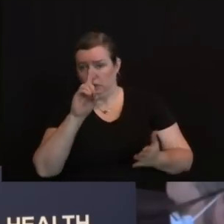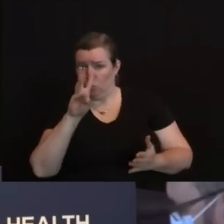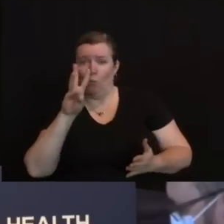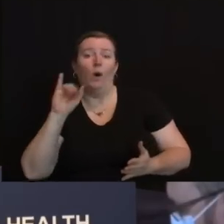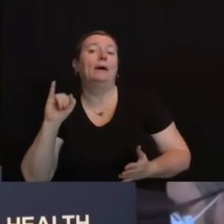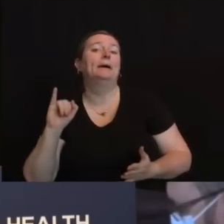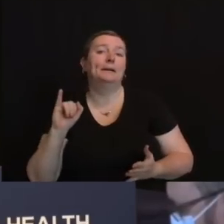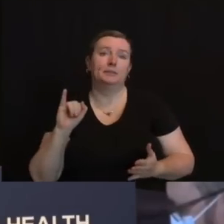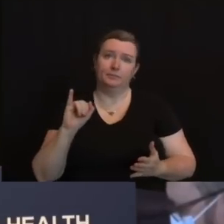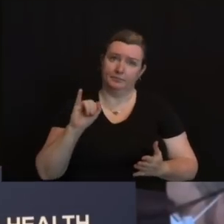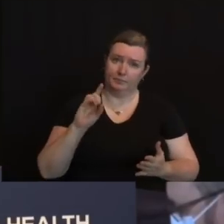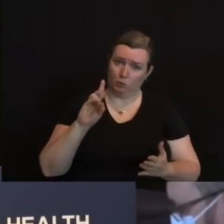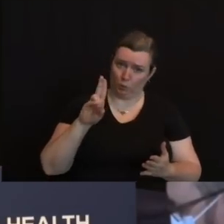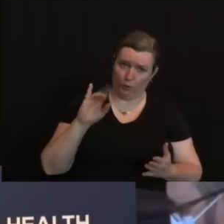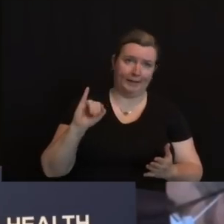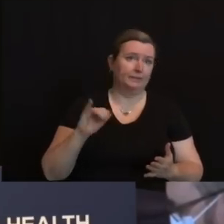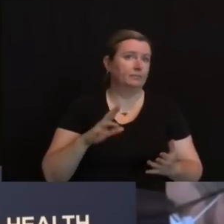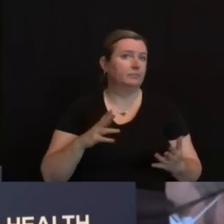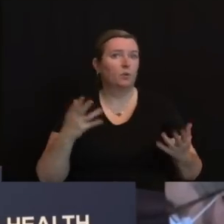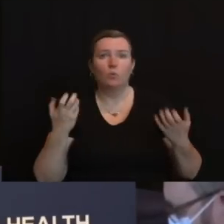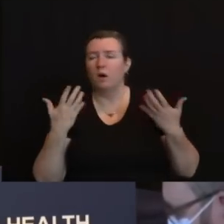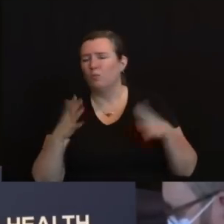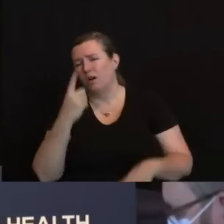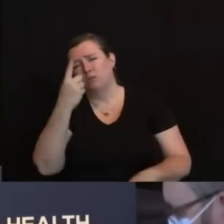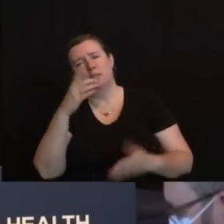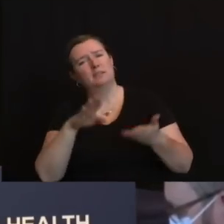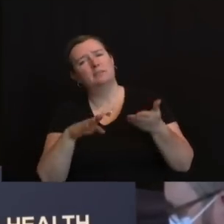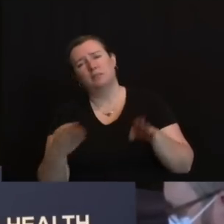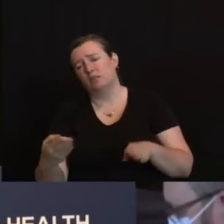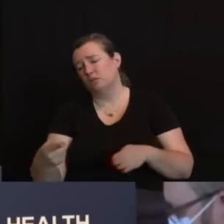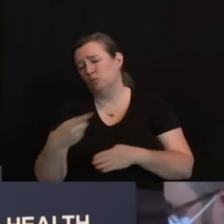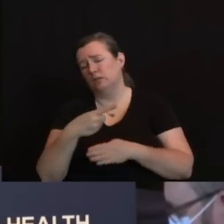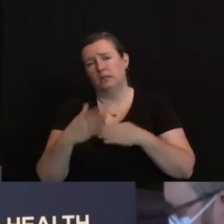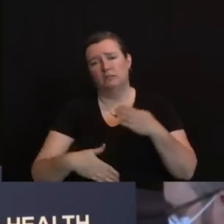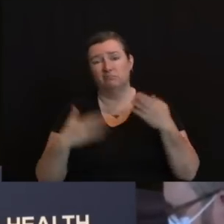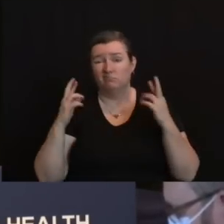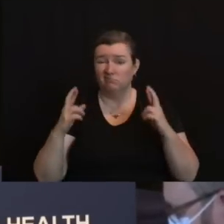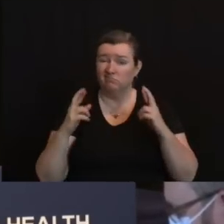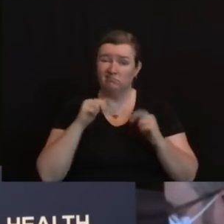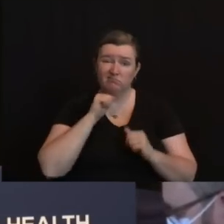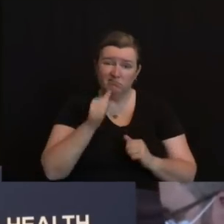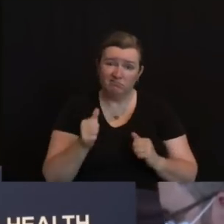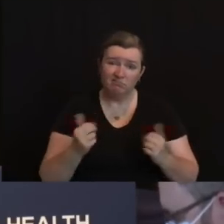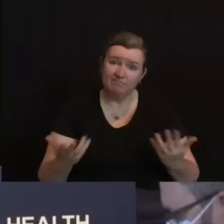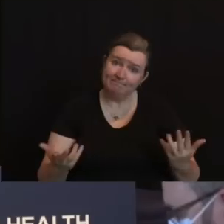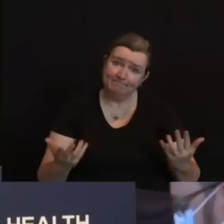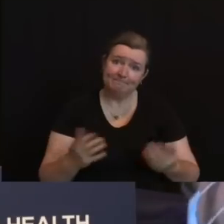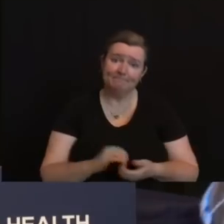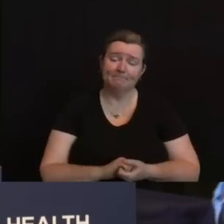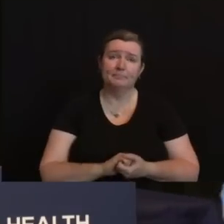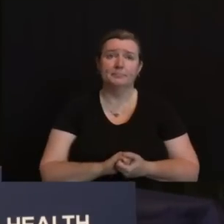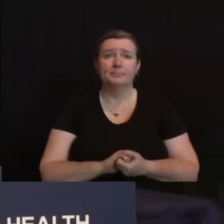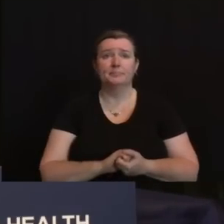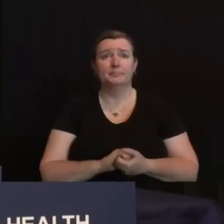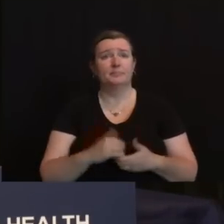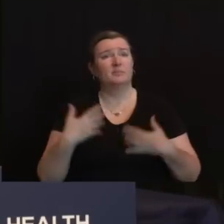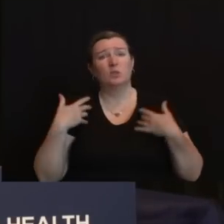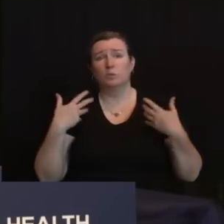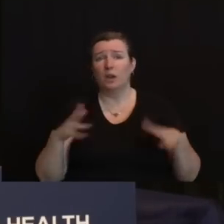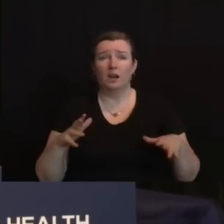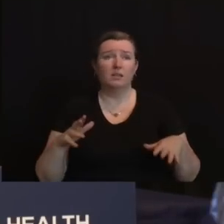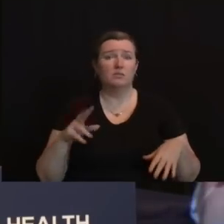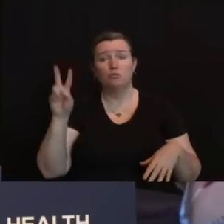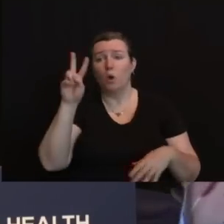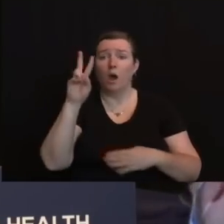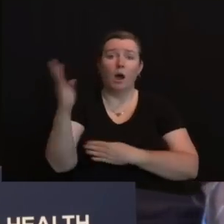sure that we don't have even one tragedy over this weekend, because that is not knocking on a door at 2 o'clock in the morning and telling the parents that your